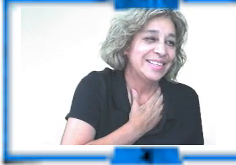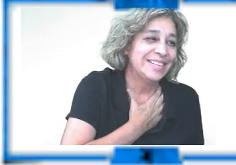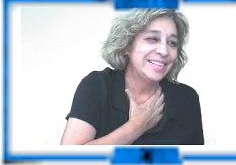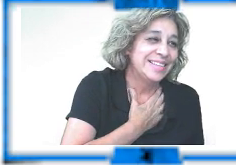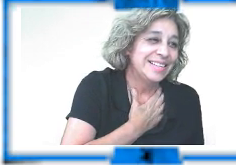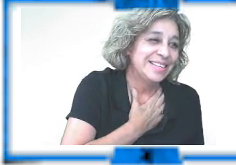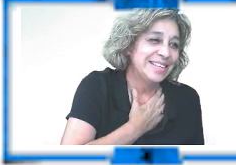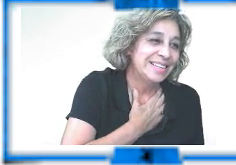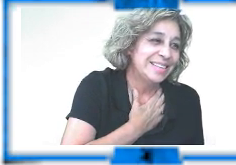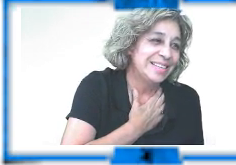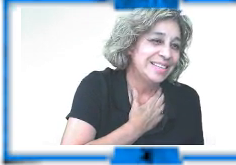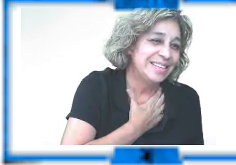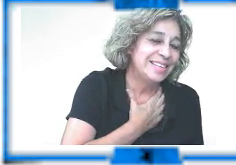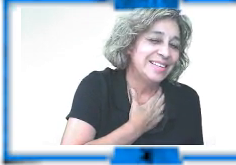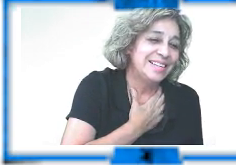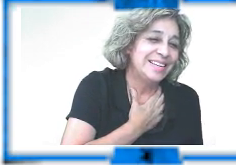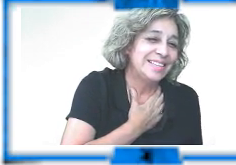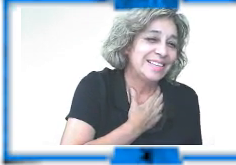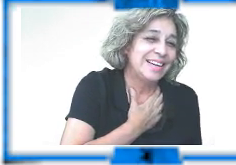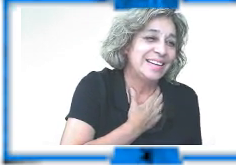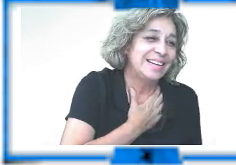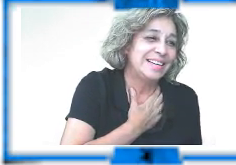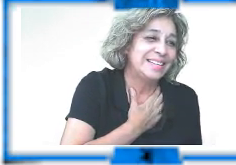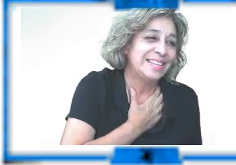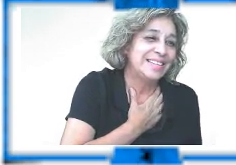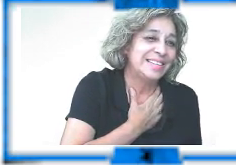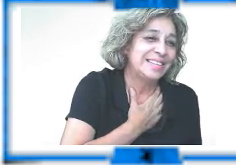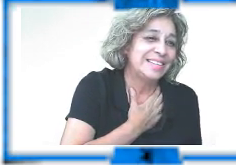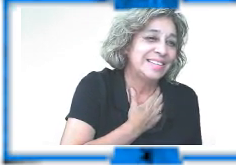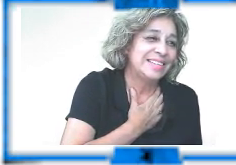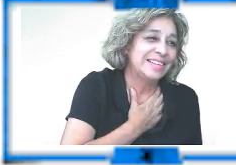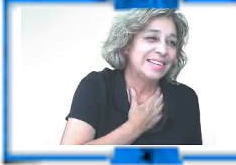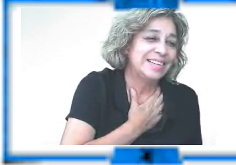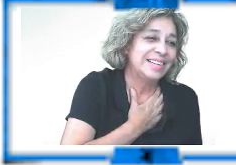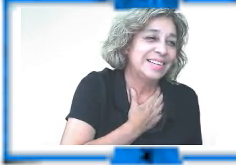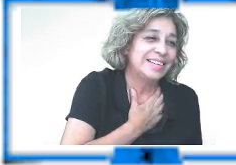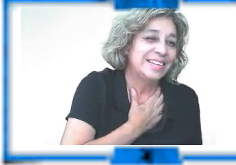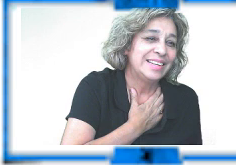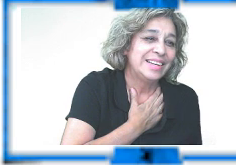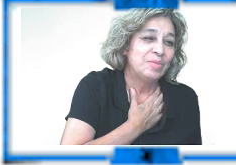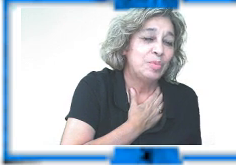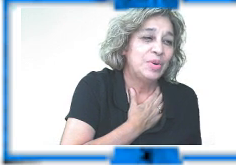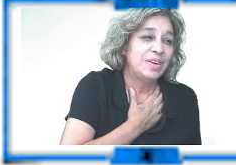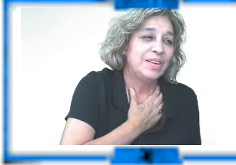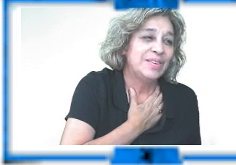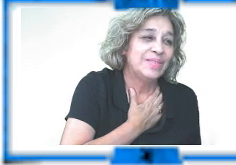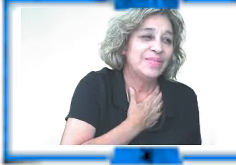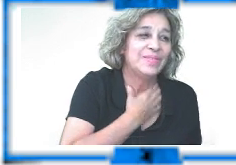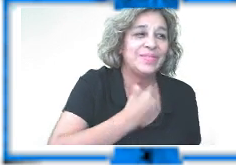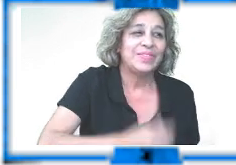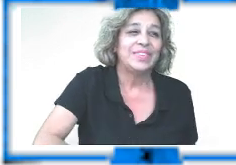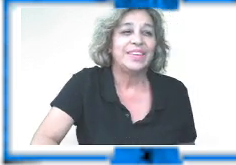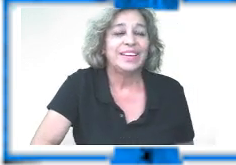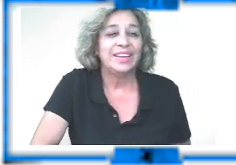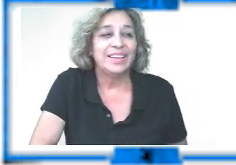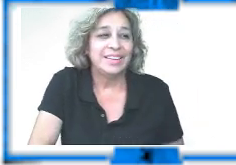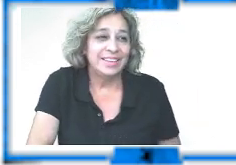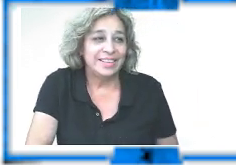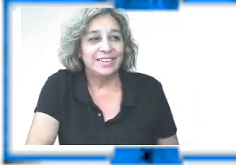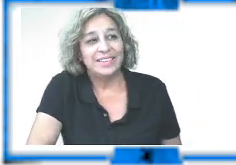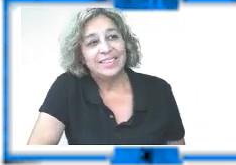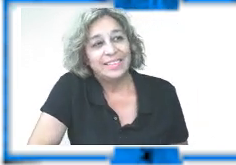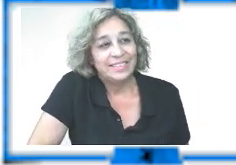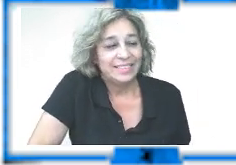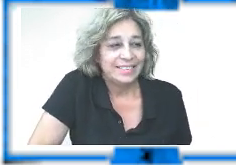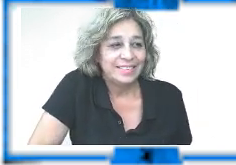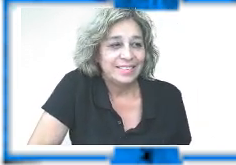hermano. Gracias, Carlos. Omar TV, gracias. Muchísimas. Orquídea Sanders, de acuerdo con todos tus comentarios, Wilmer, como